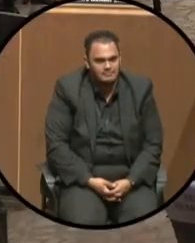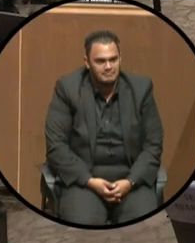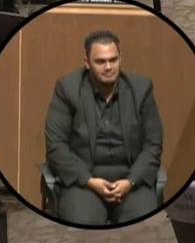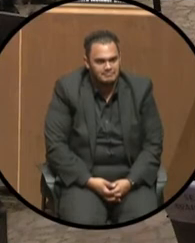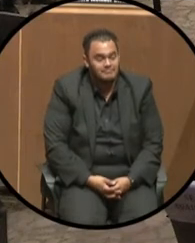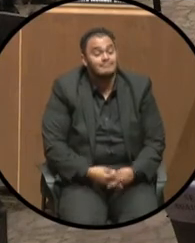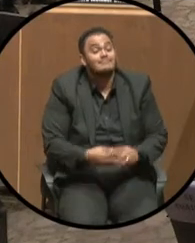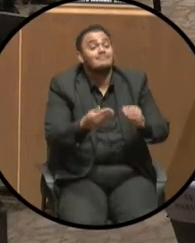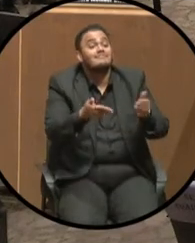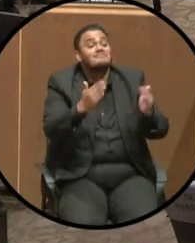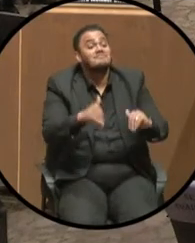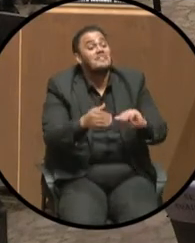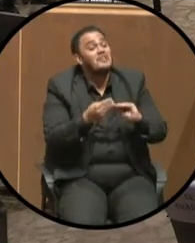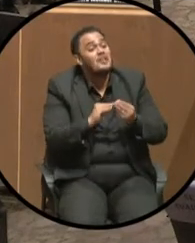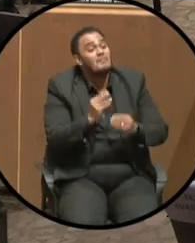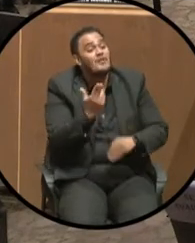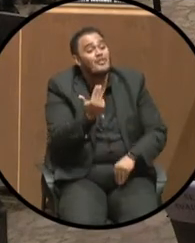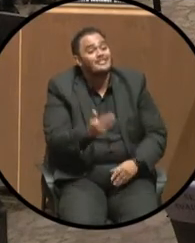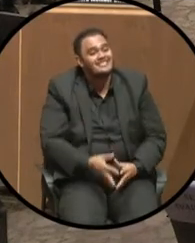Number 13.